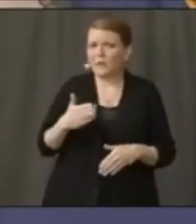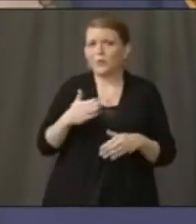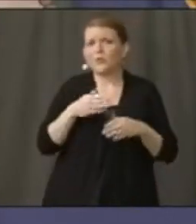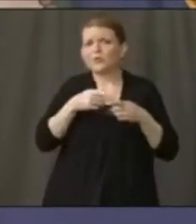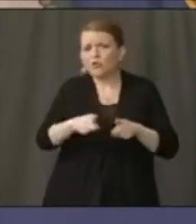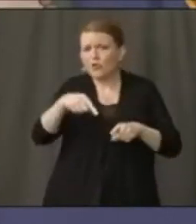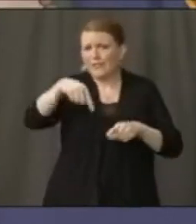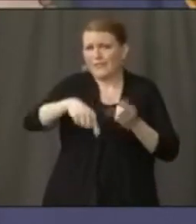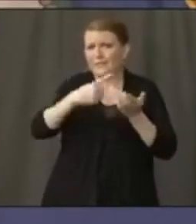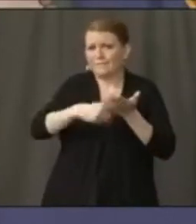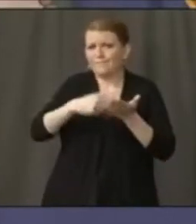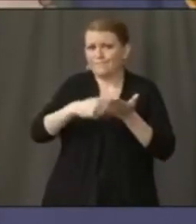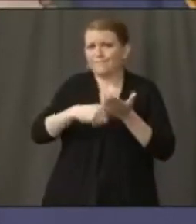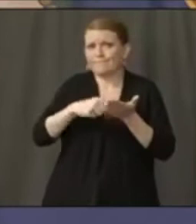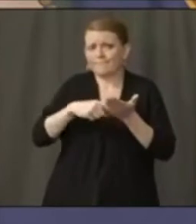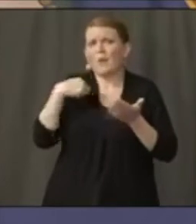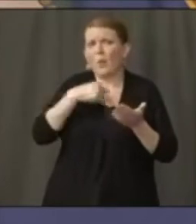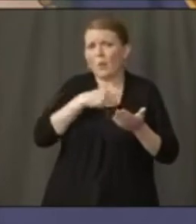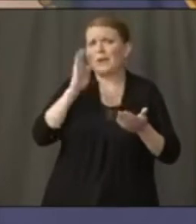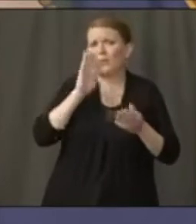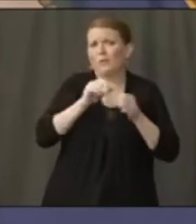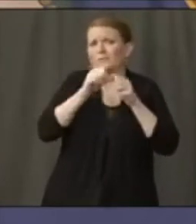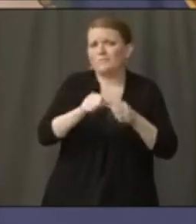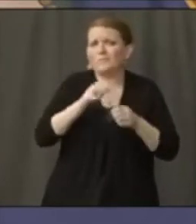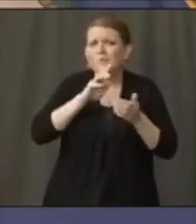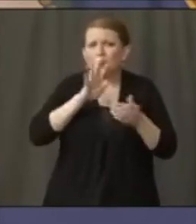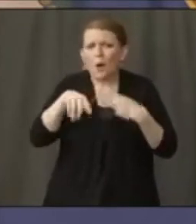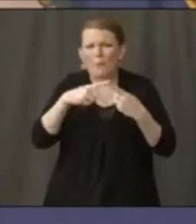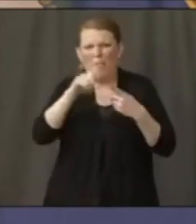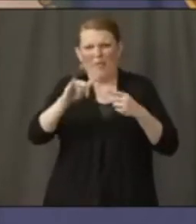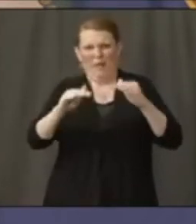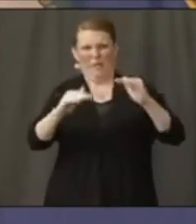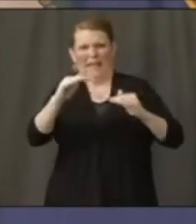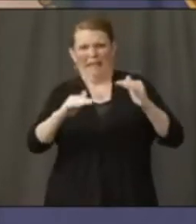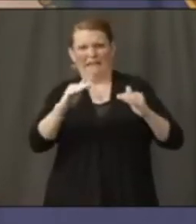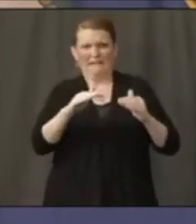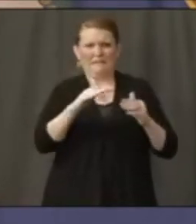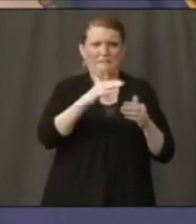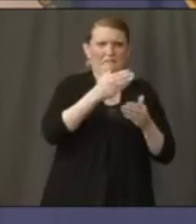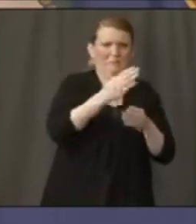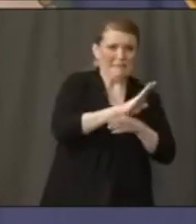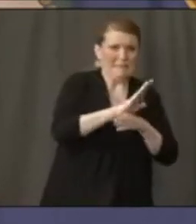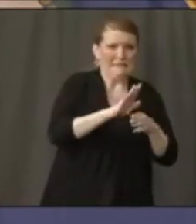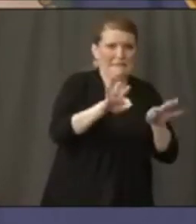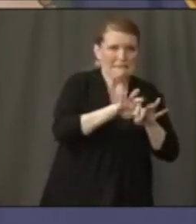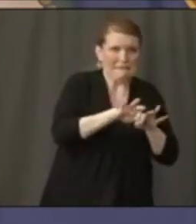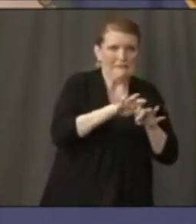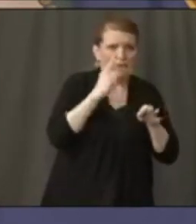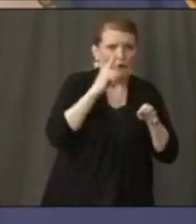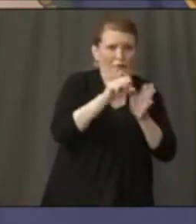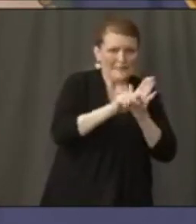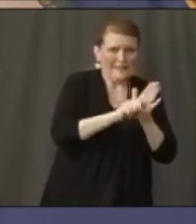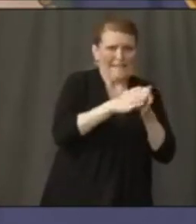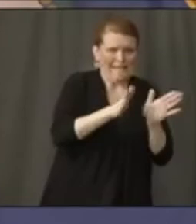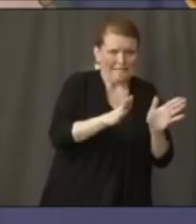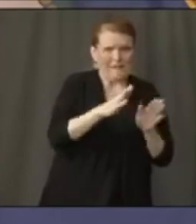Flanders Fish Market. Senator Christine Cohen, I hear you got the best bagels in Connecticut, not just Madison.